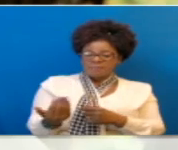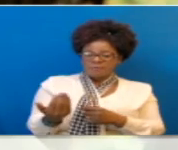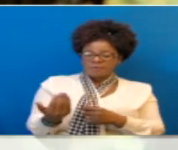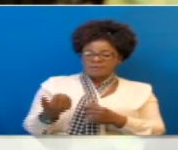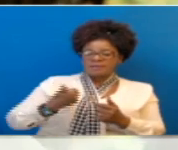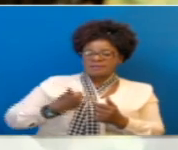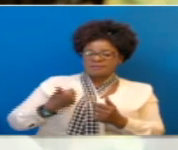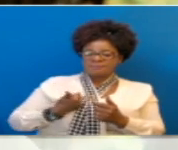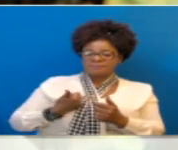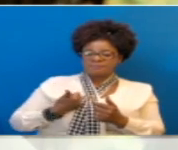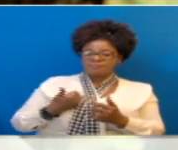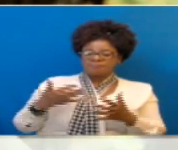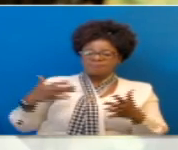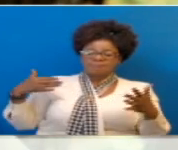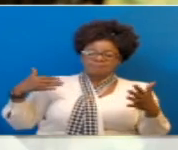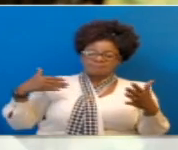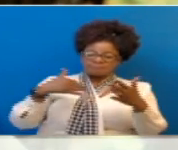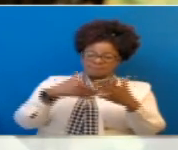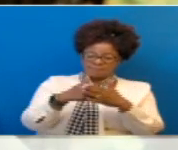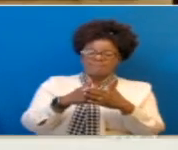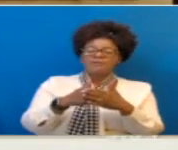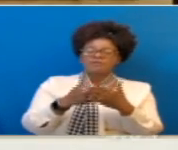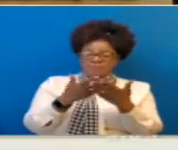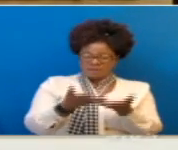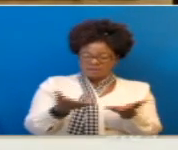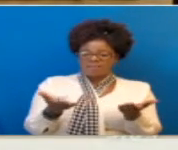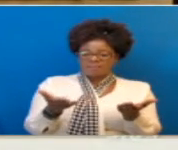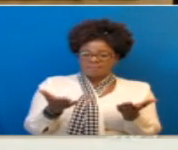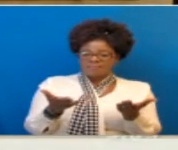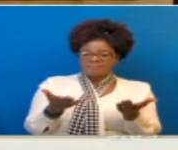the days she will be around.